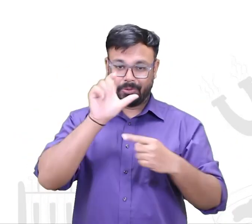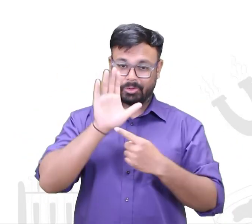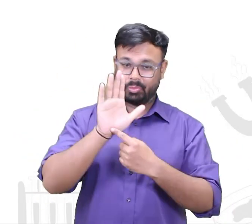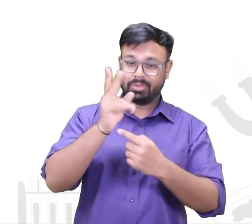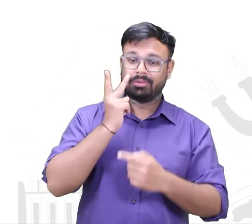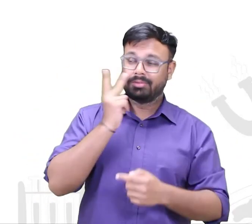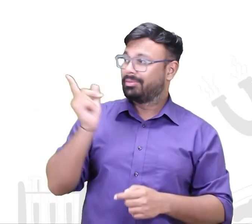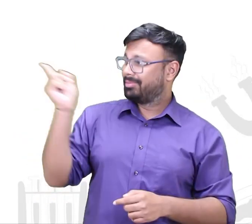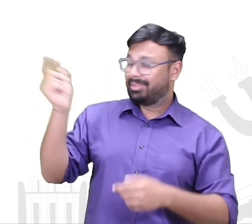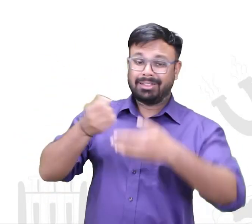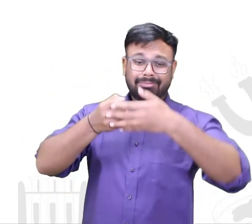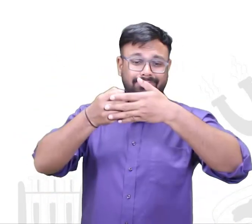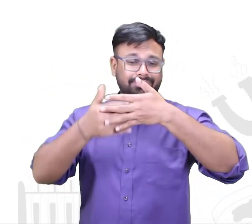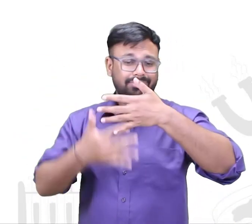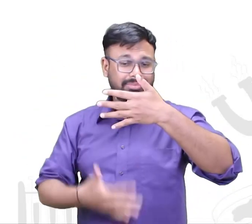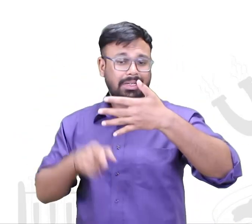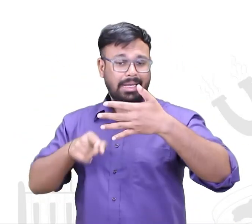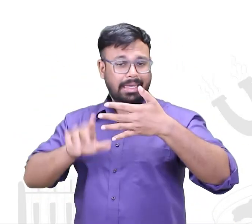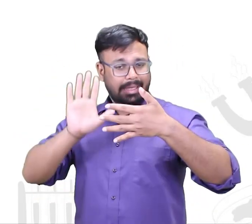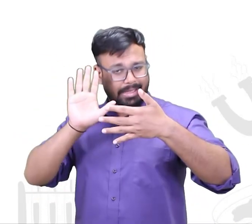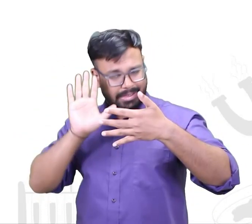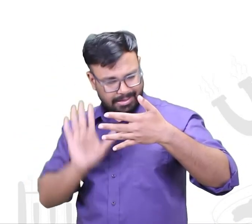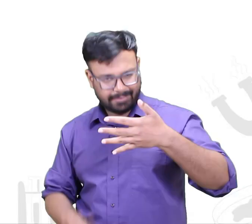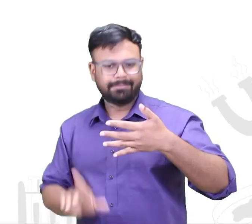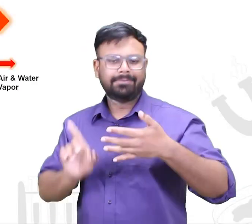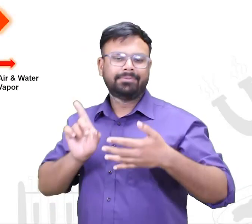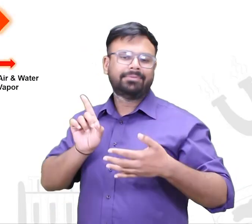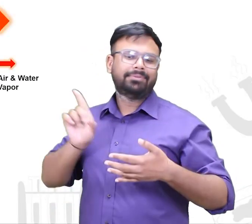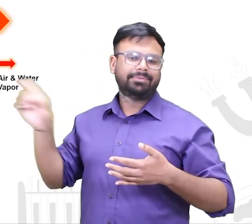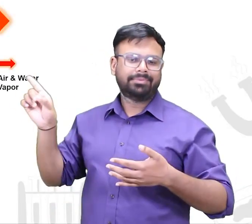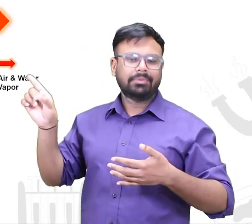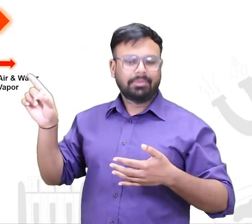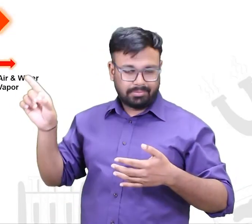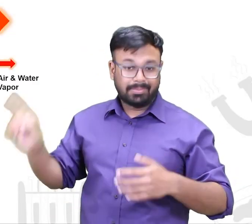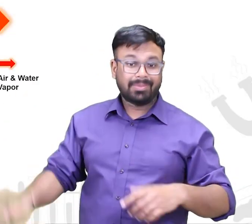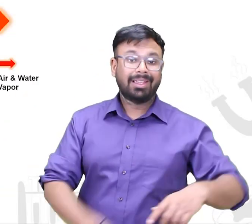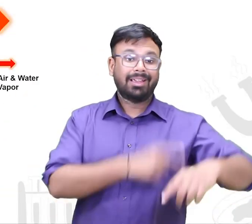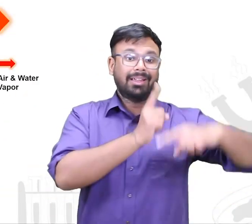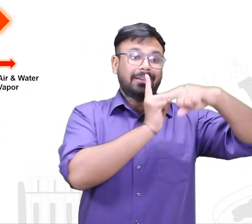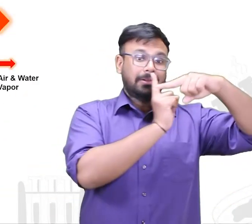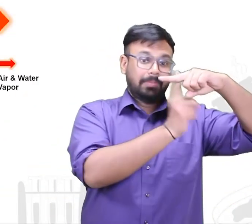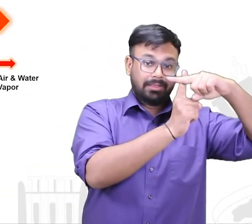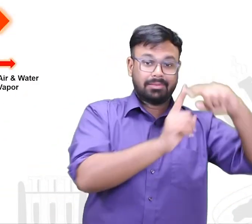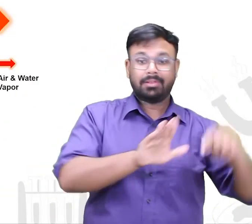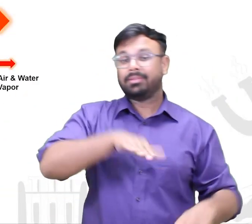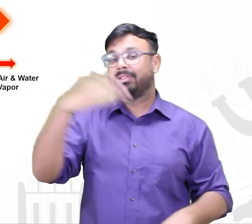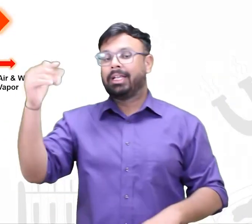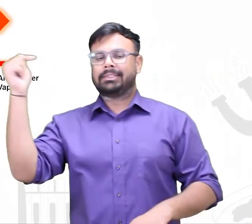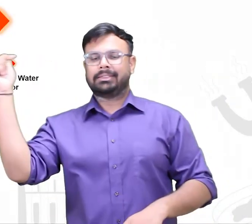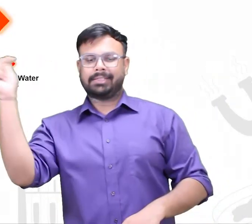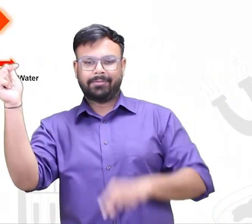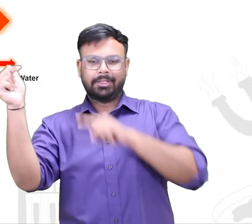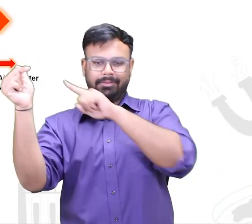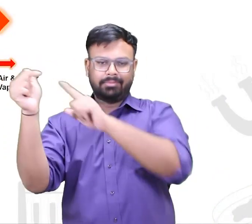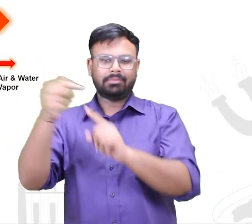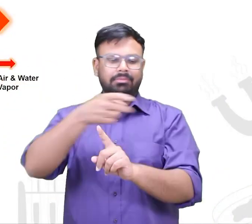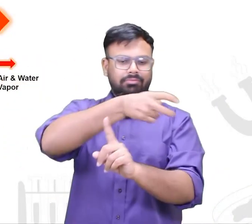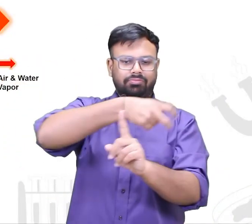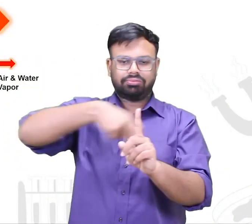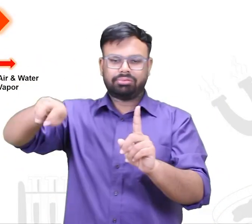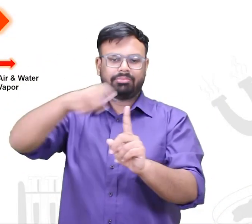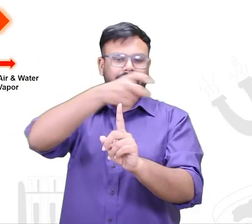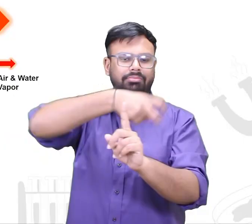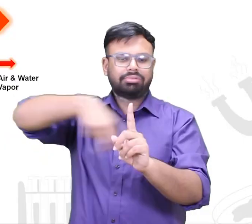technologies, currently used in many power plants and vehicles. A fuel cell consists of two electrodes, an anode and a